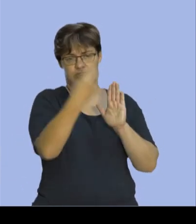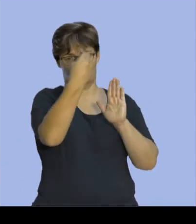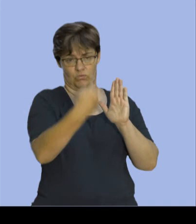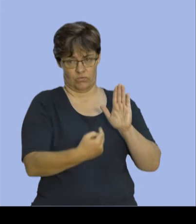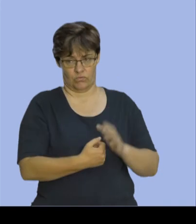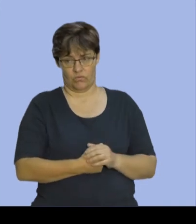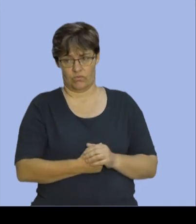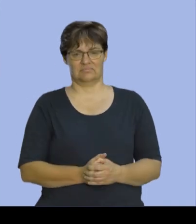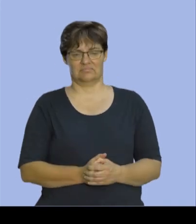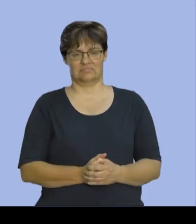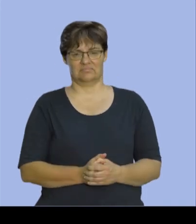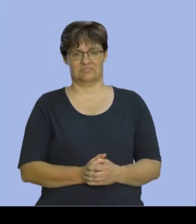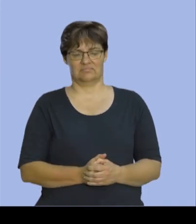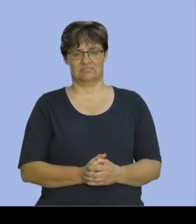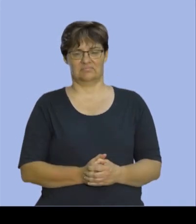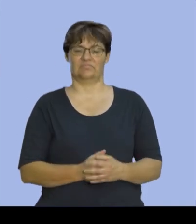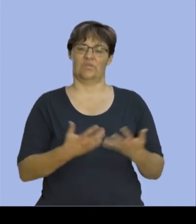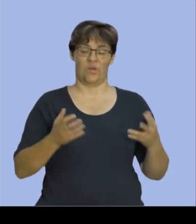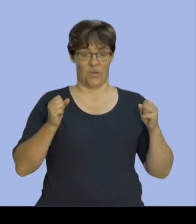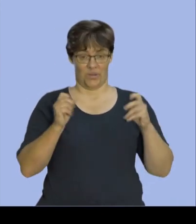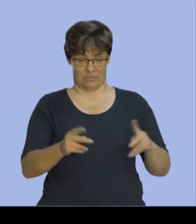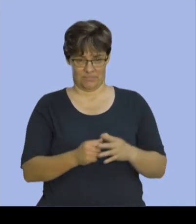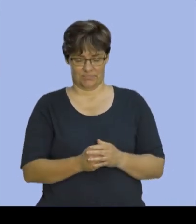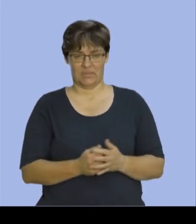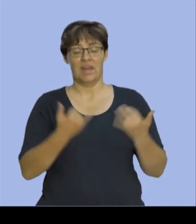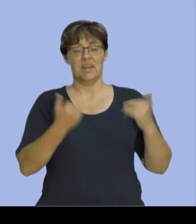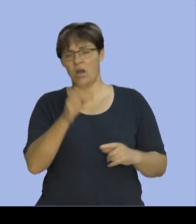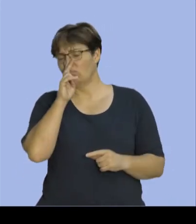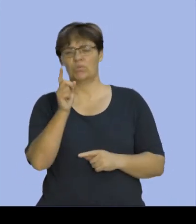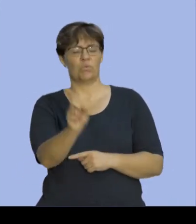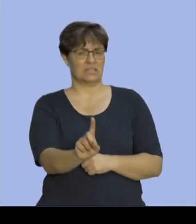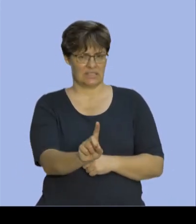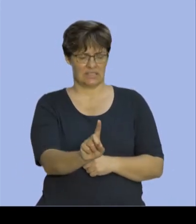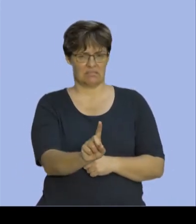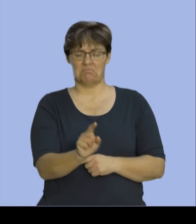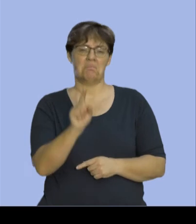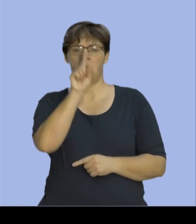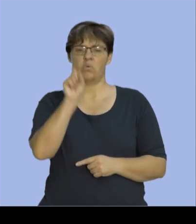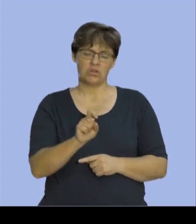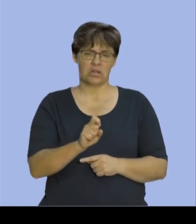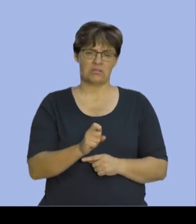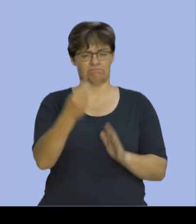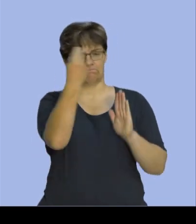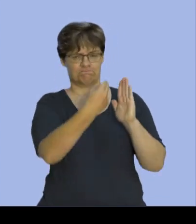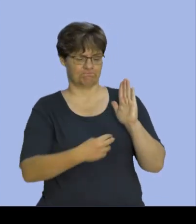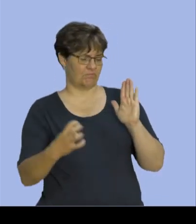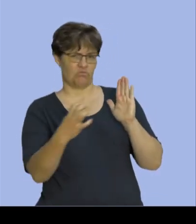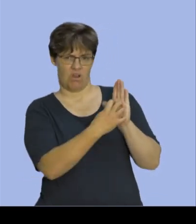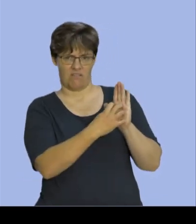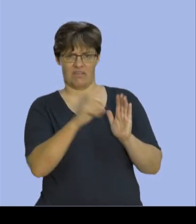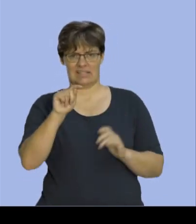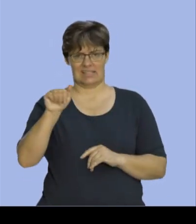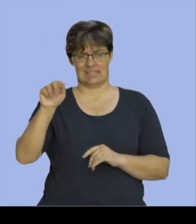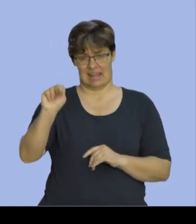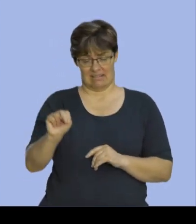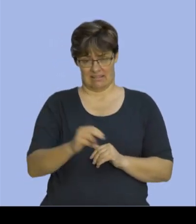this graph. All right, so let's look at if we were given a question to sketch this graph of tan, right? You